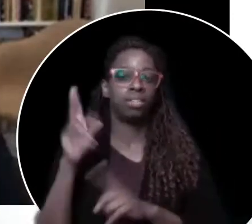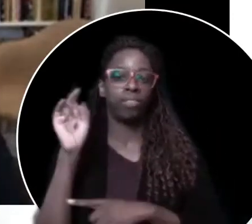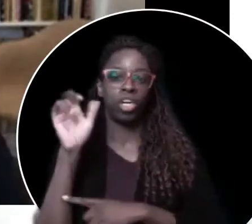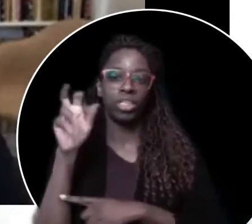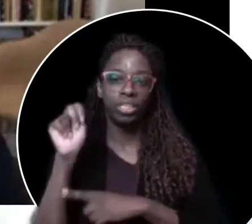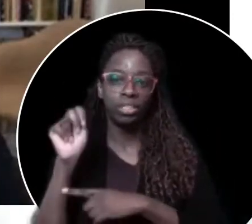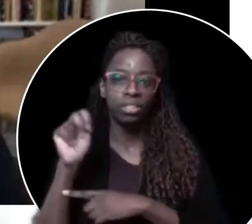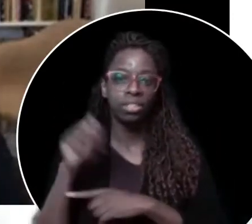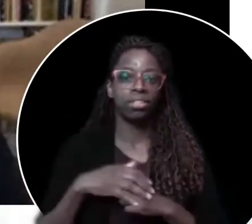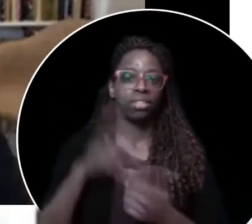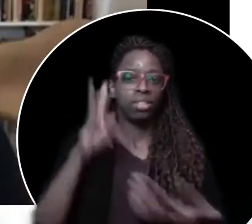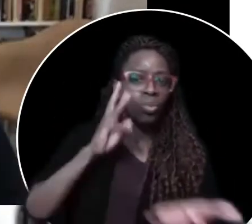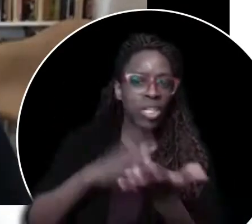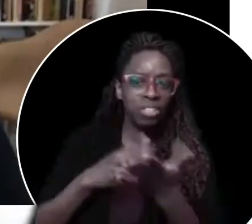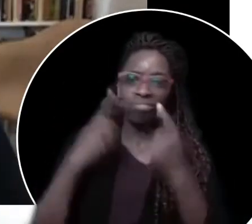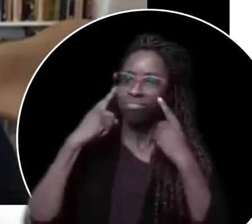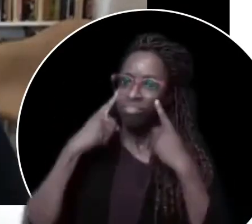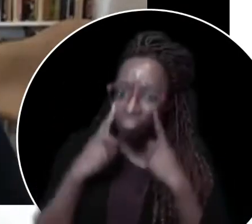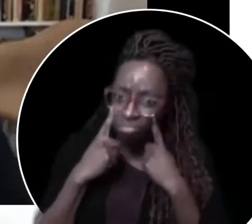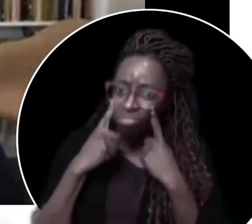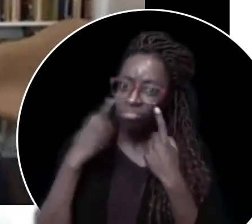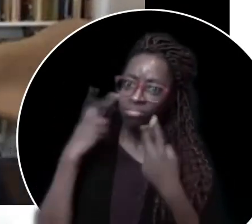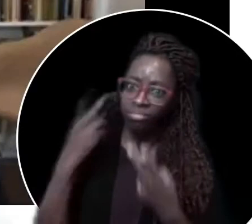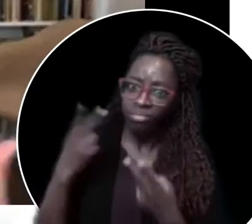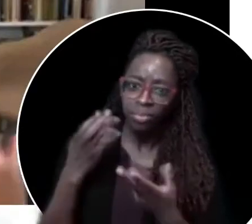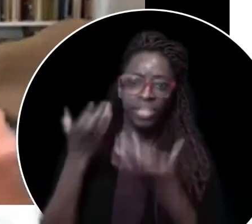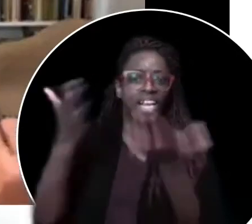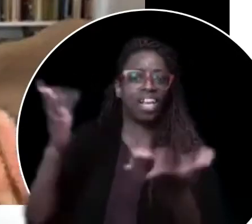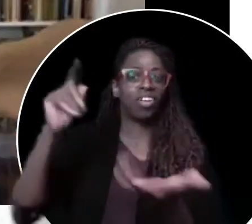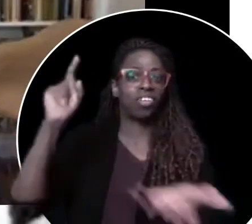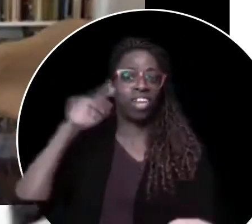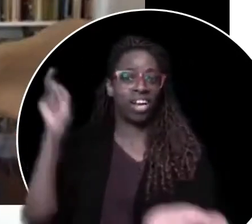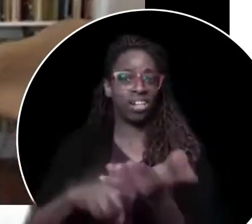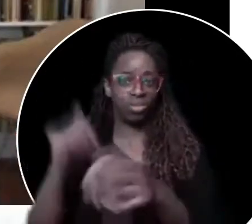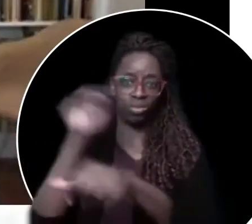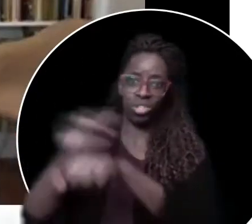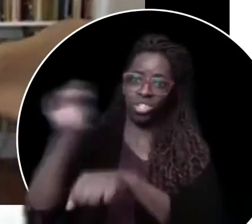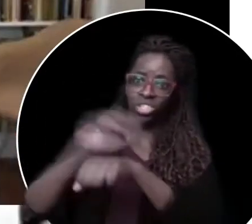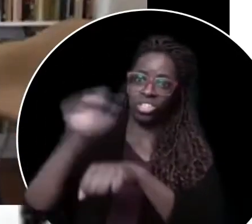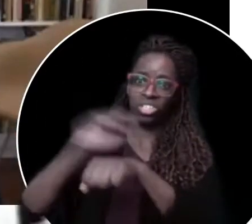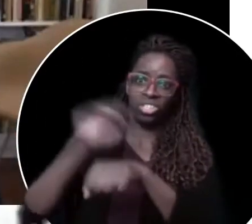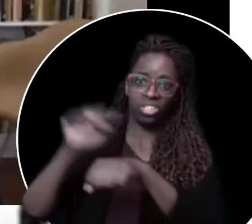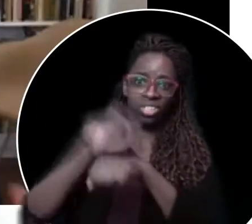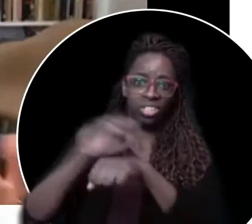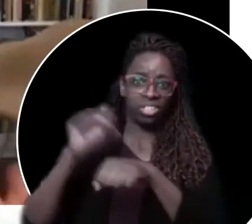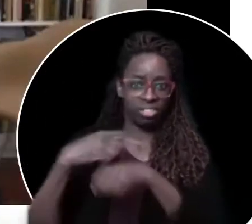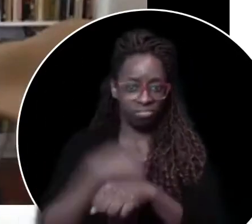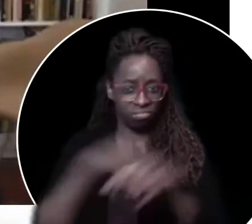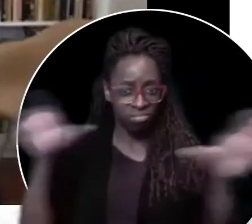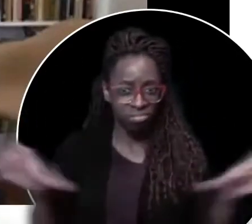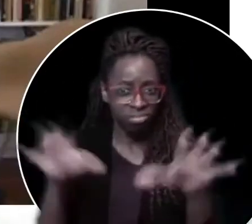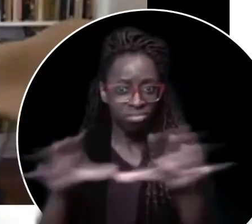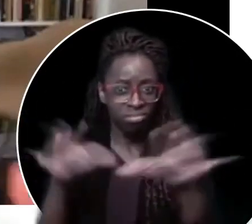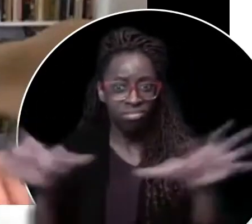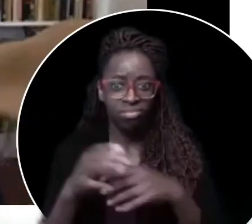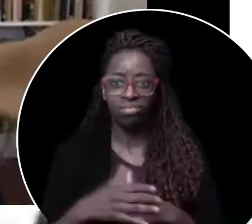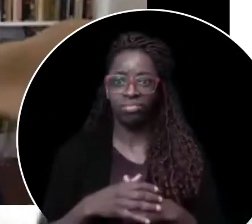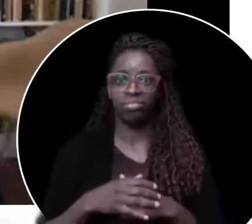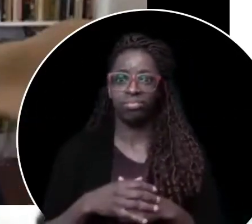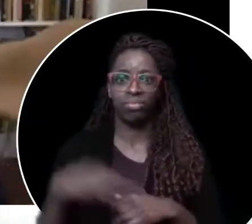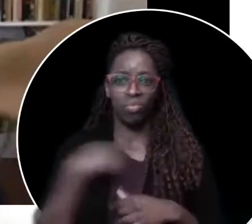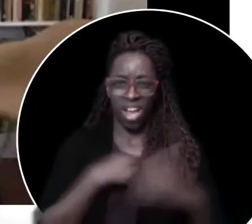recognize that the work that we may have done 50 years ago really has made